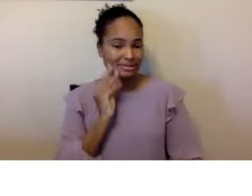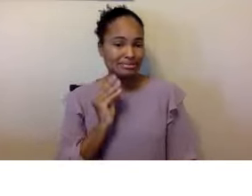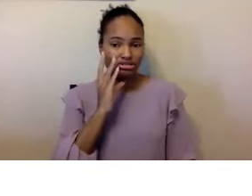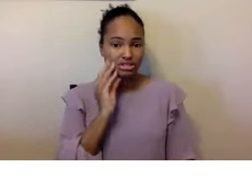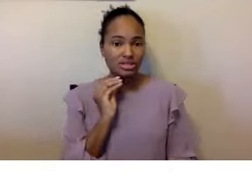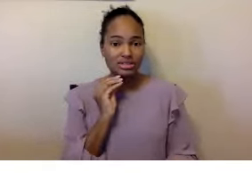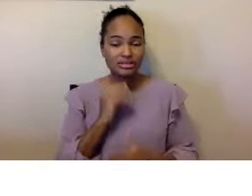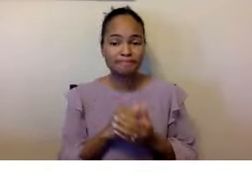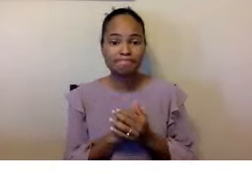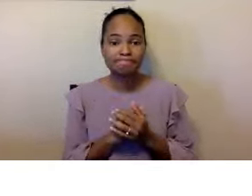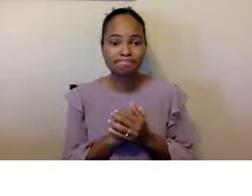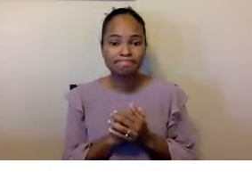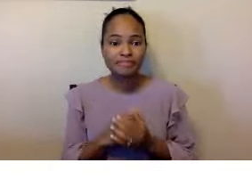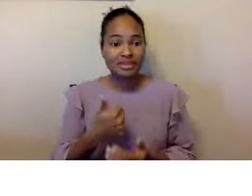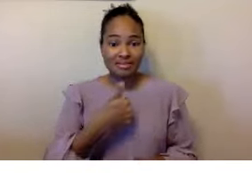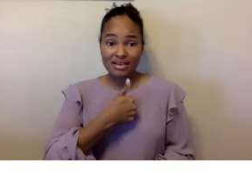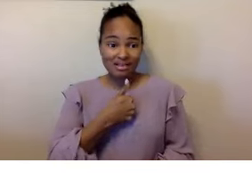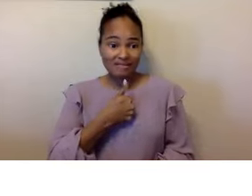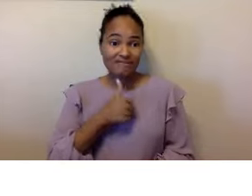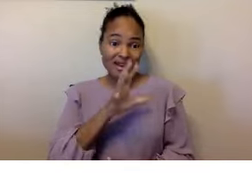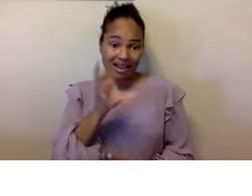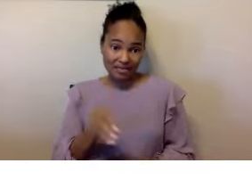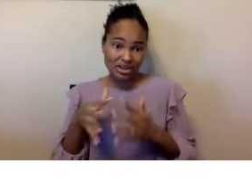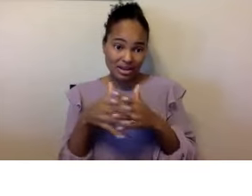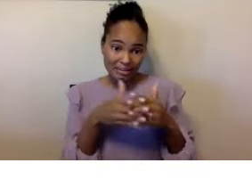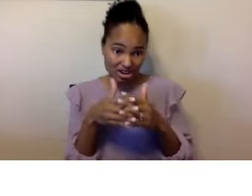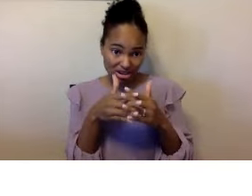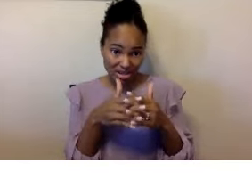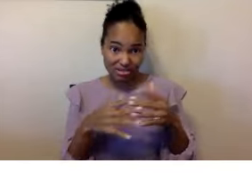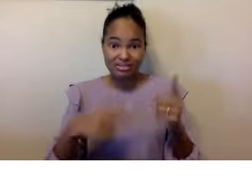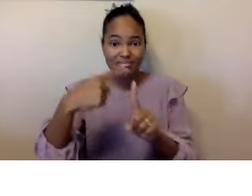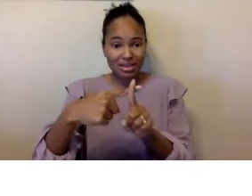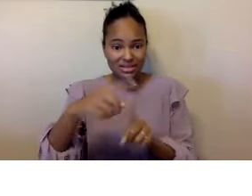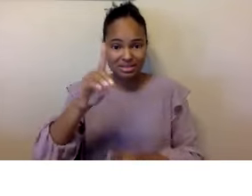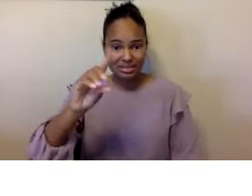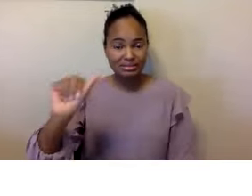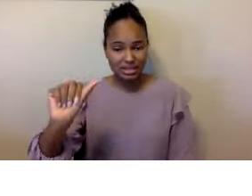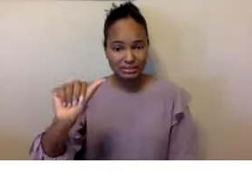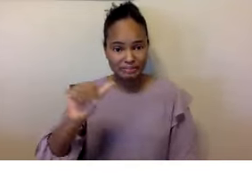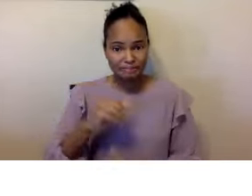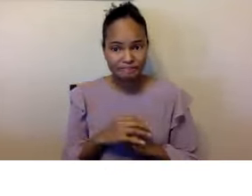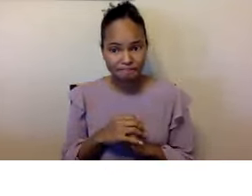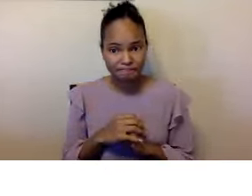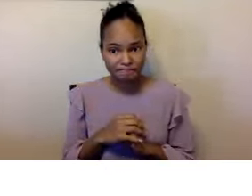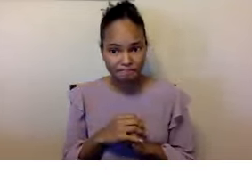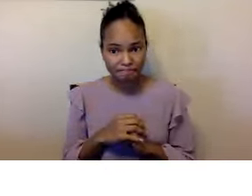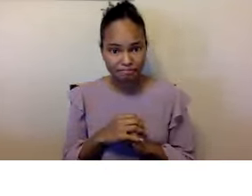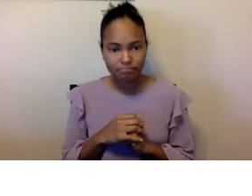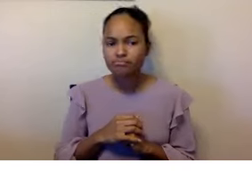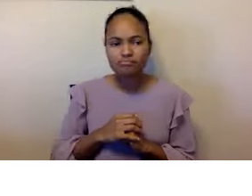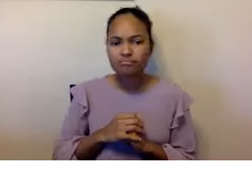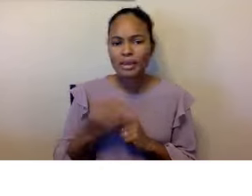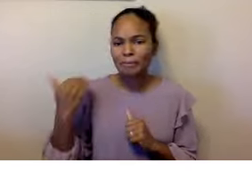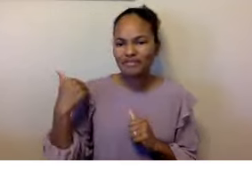being an individual who is African American and one with a disability. I didn't mention it before, but I